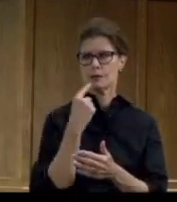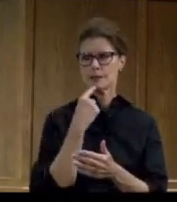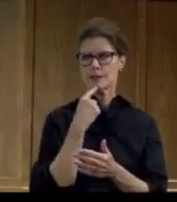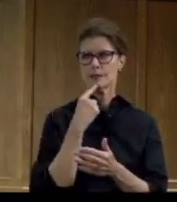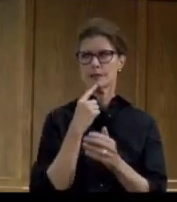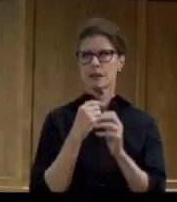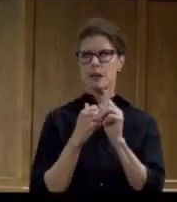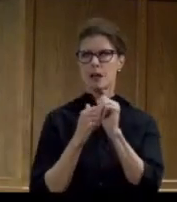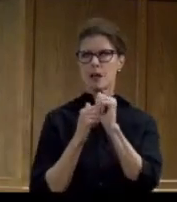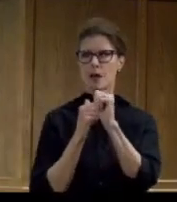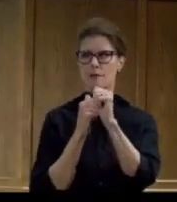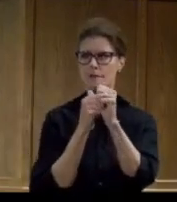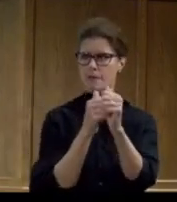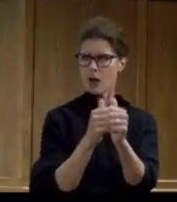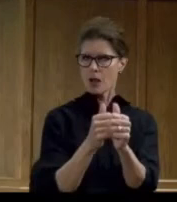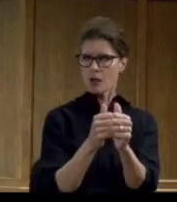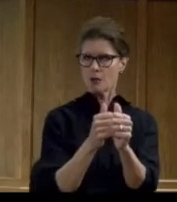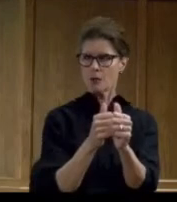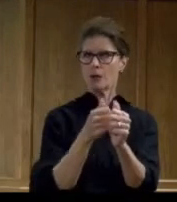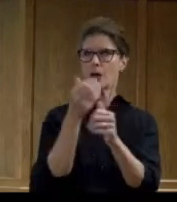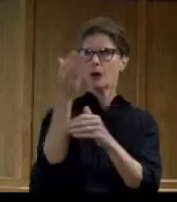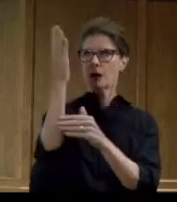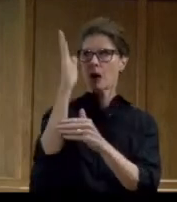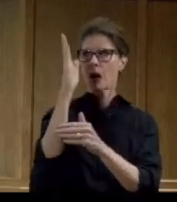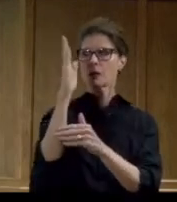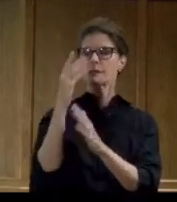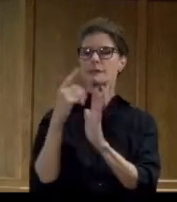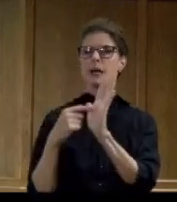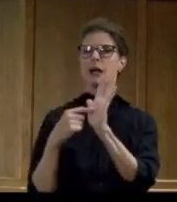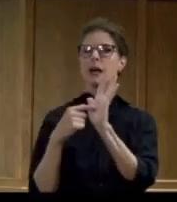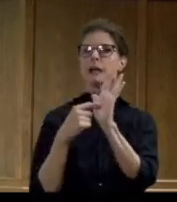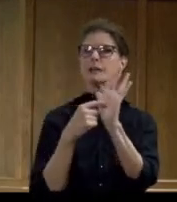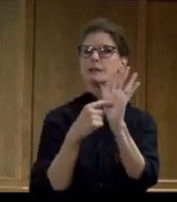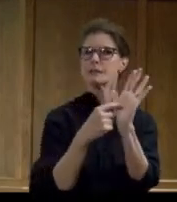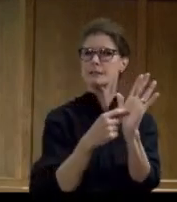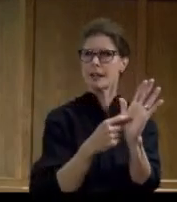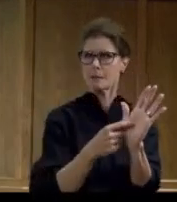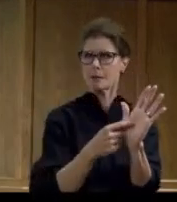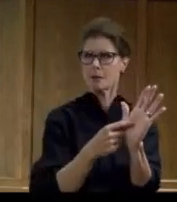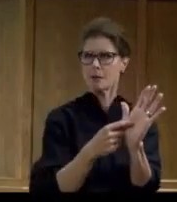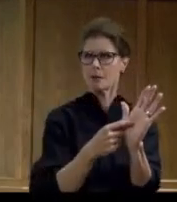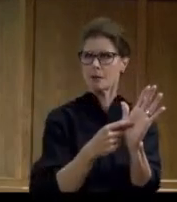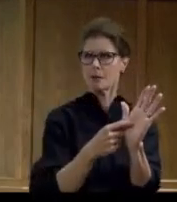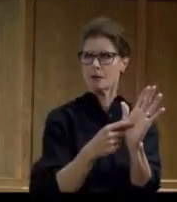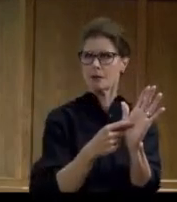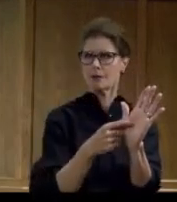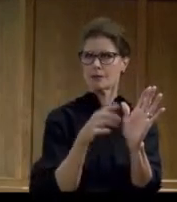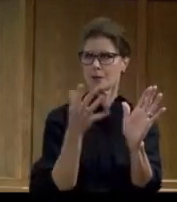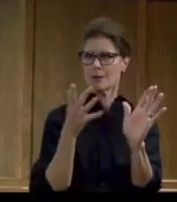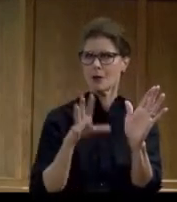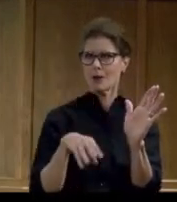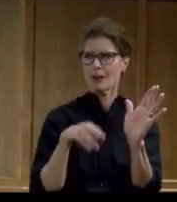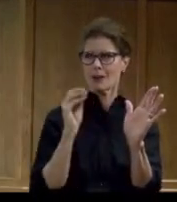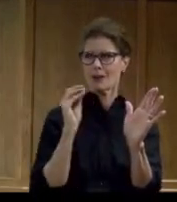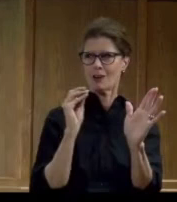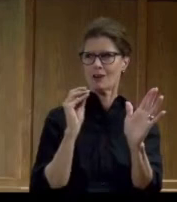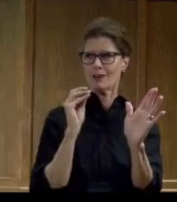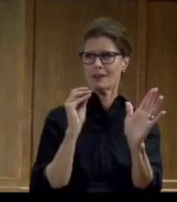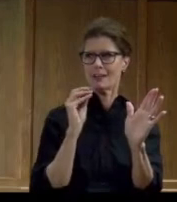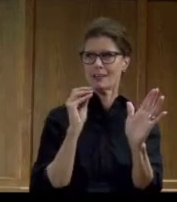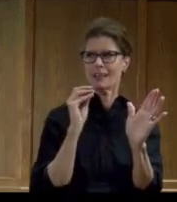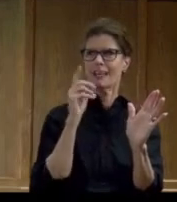So what did we learn today that God does? Well, we learned two things. Number one, God chooses forgotten people. And number two,